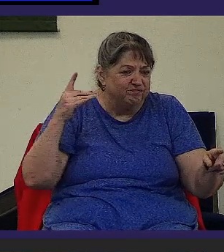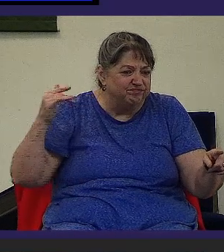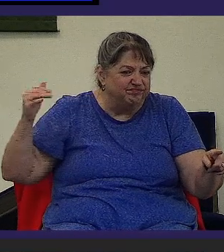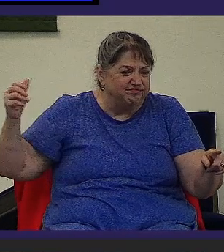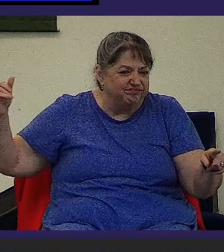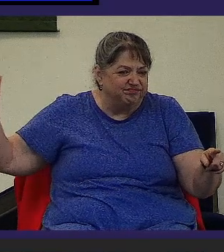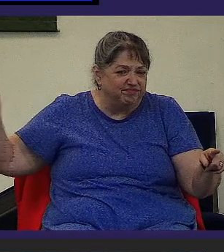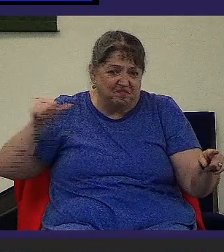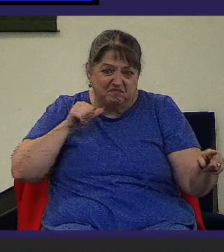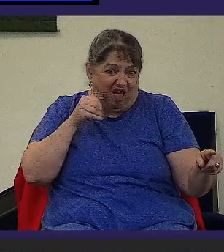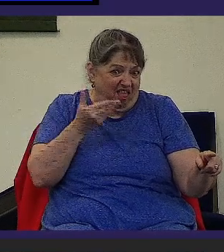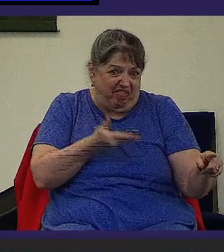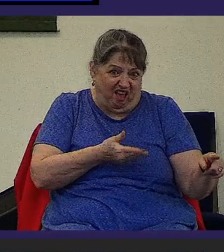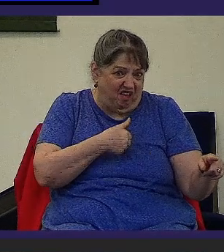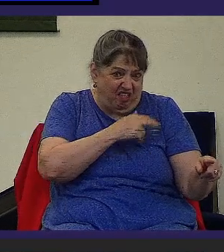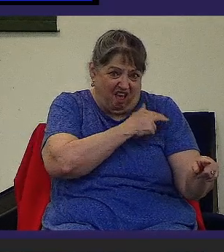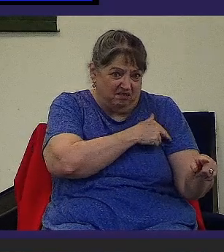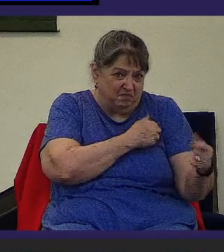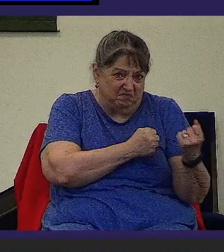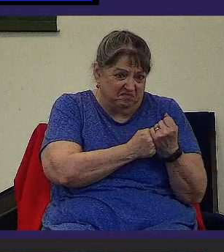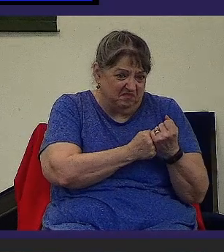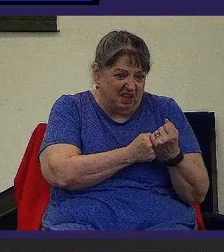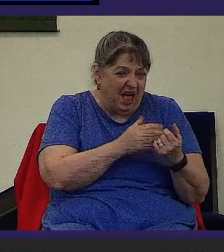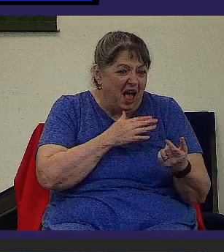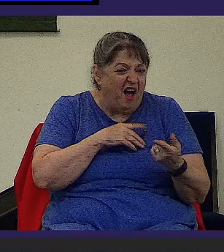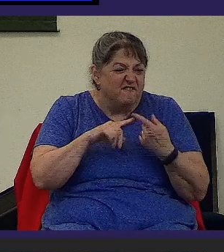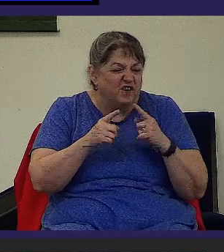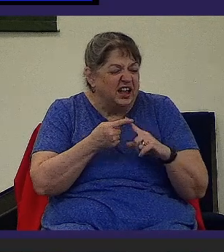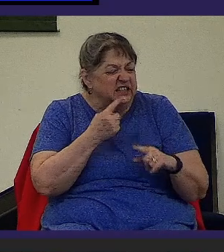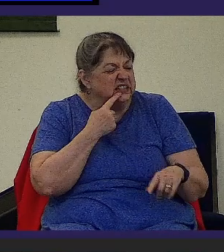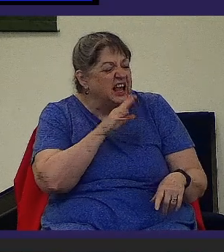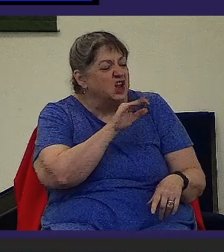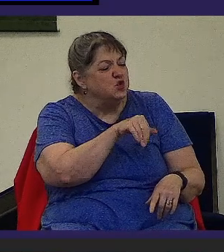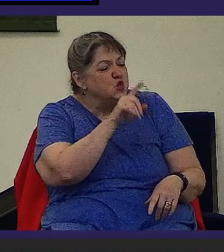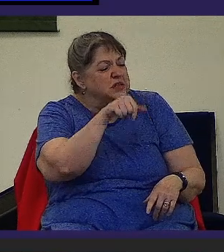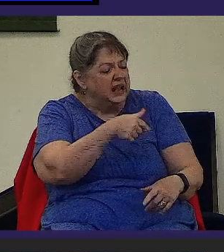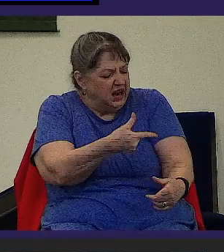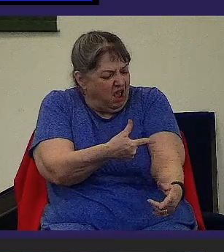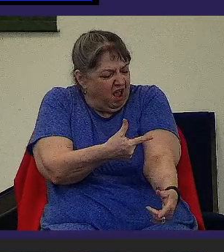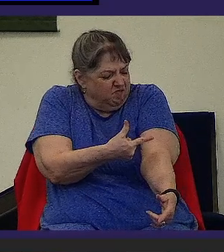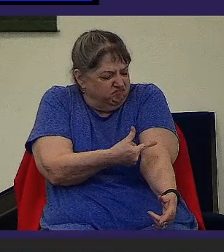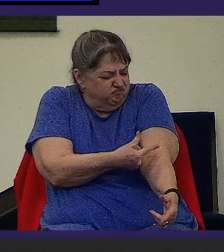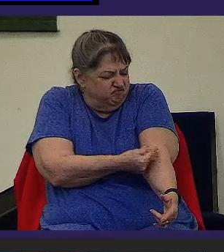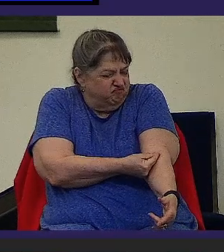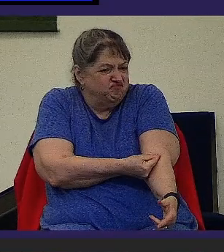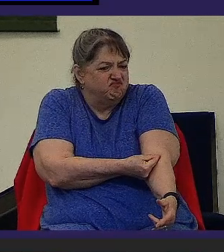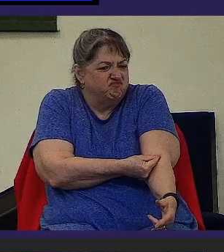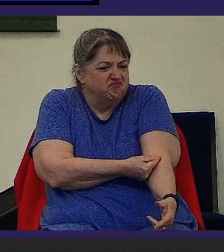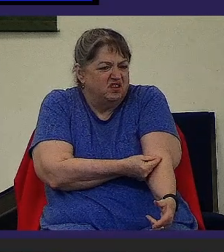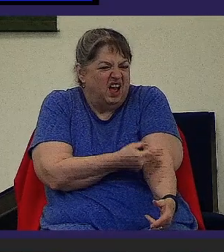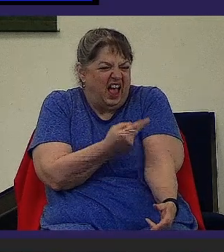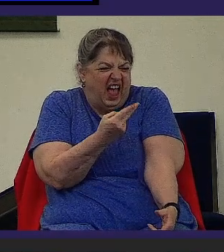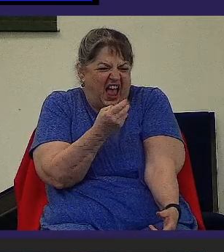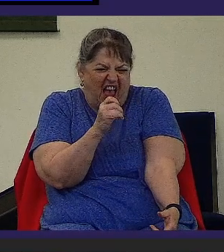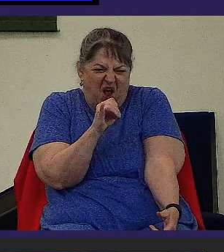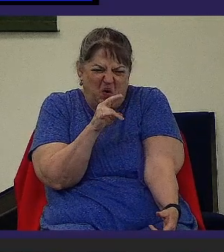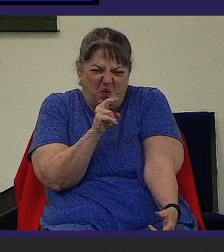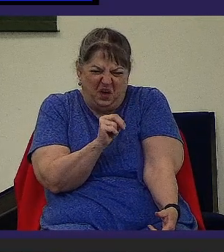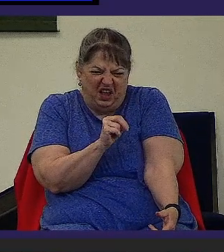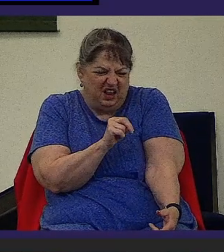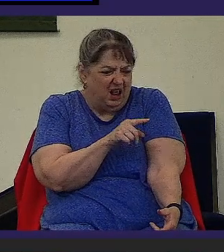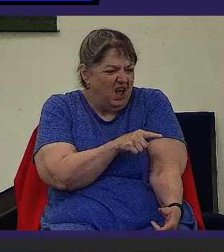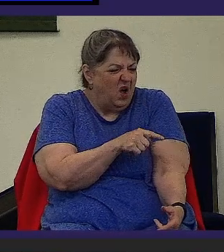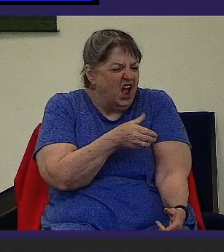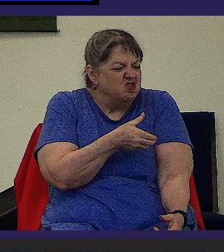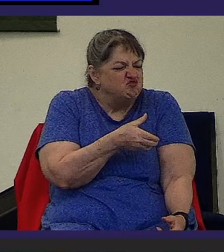friends who encourage her to put the needle in her veins and who encourage her to drink the bottle and who encourage her to forget about what your